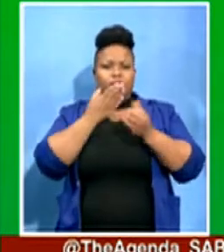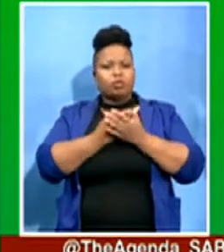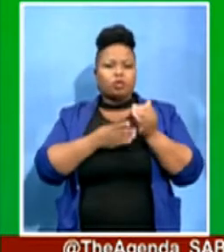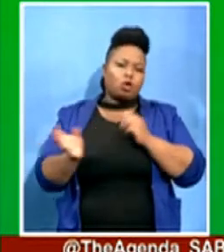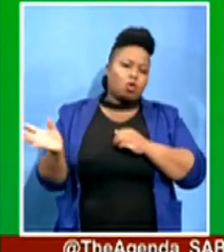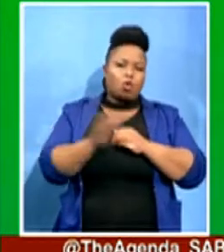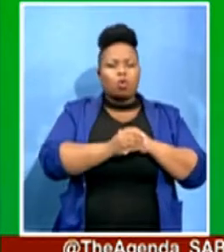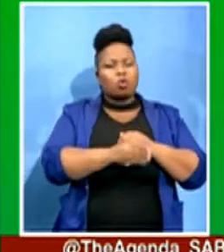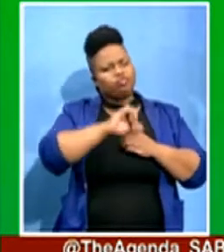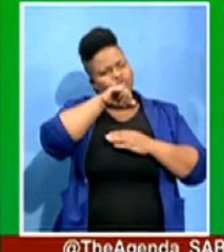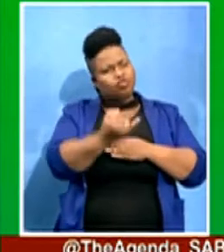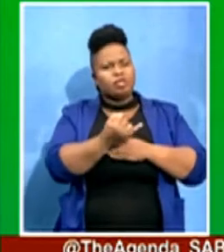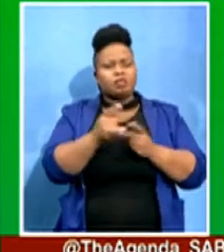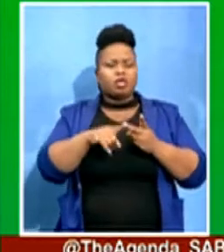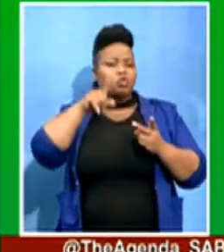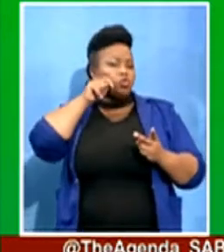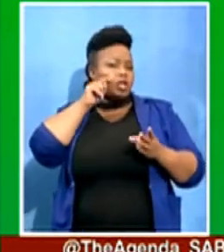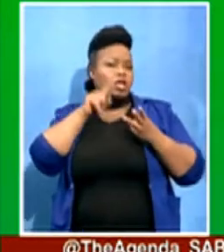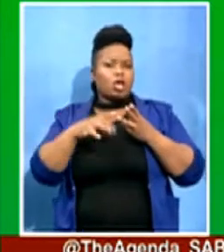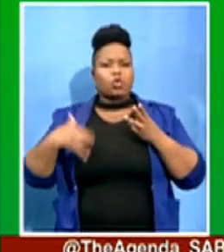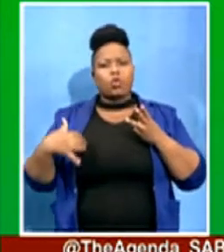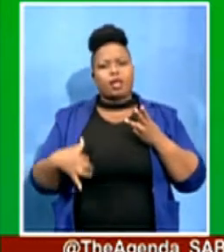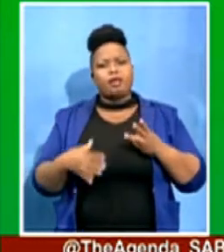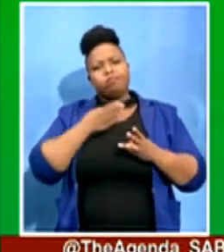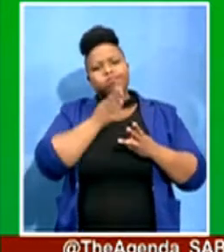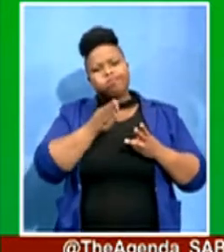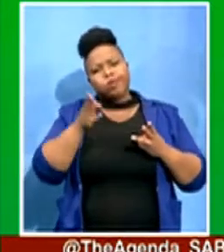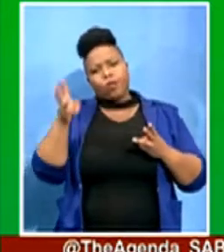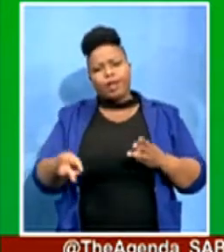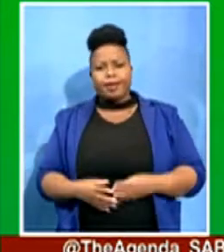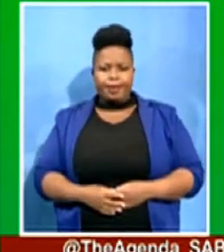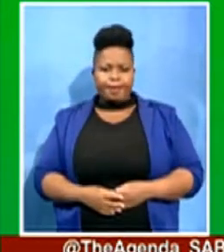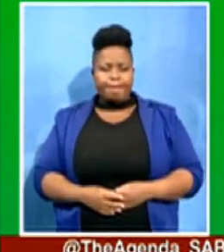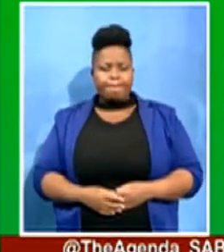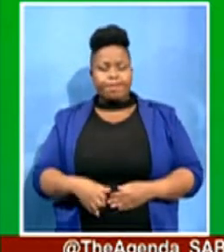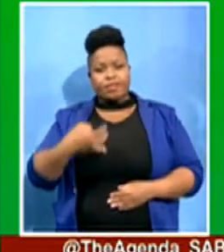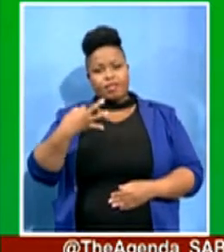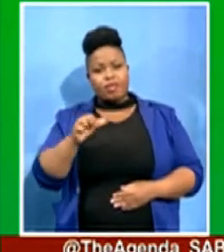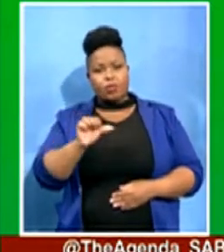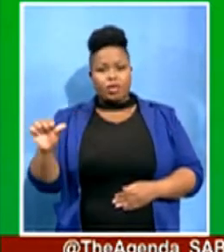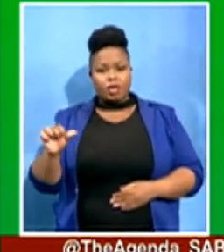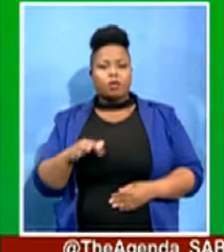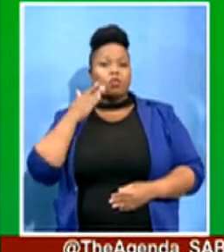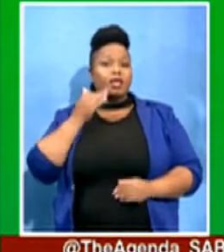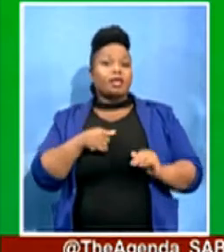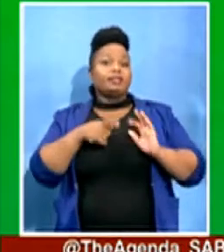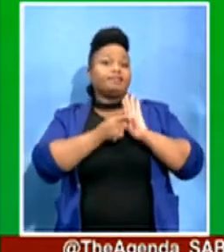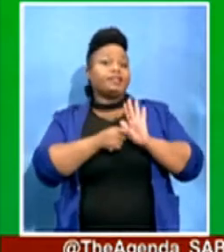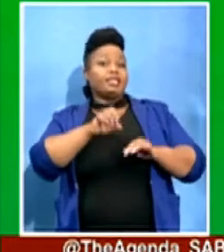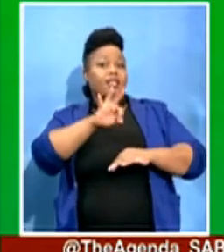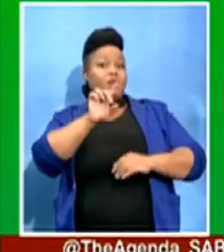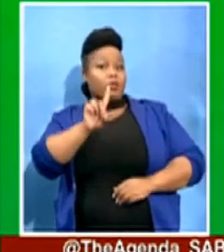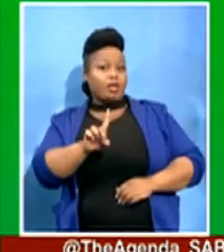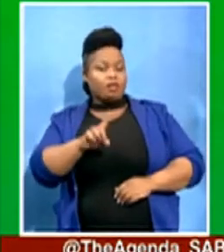and Ekurhuleni. On the third week of 31st of May, voters will begin. It will take